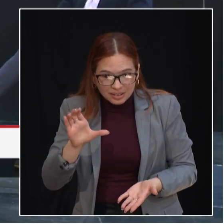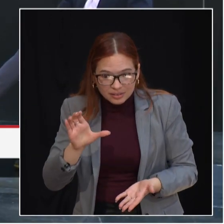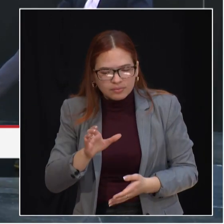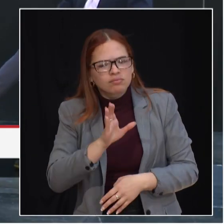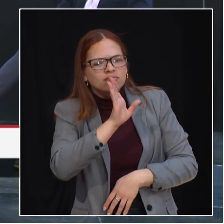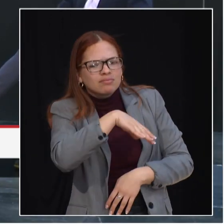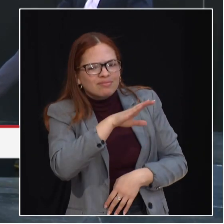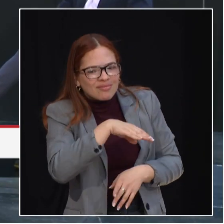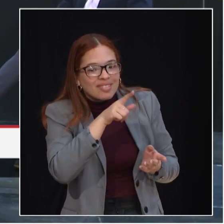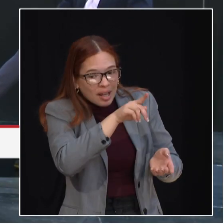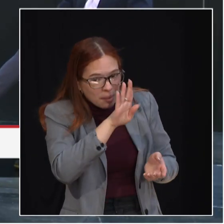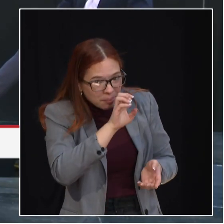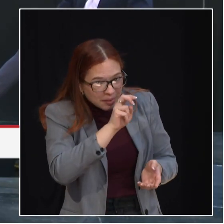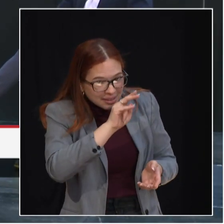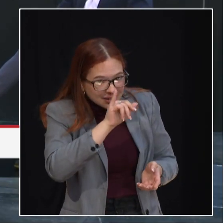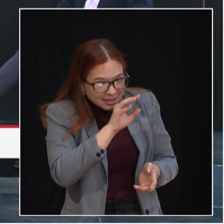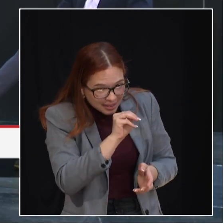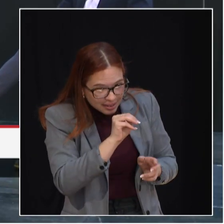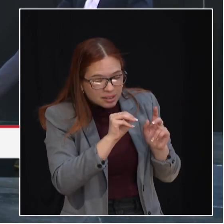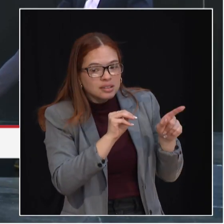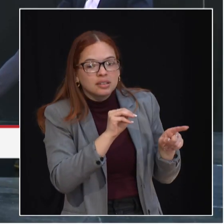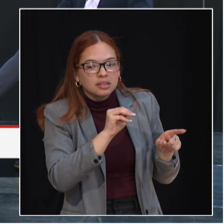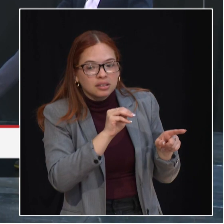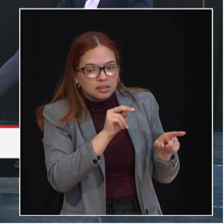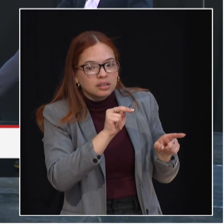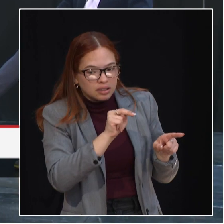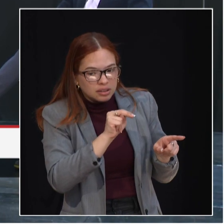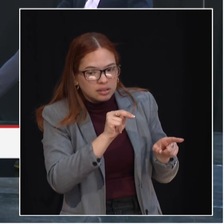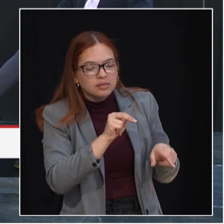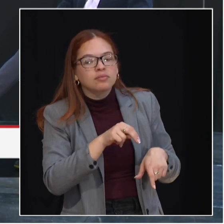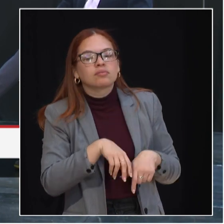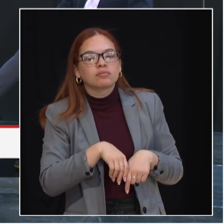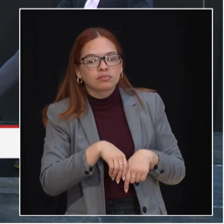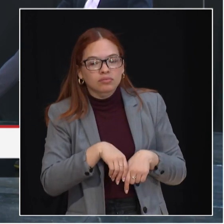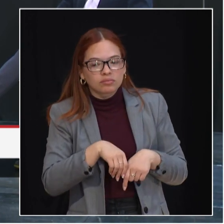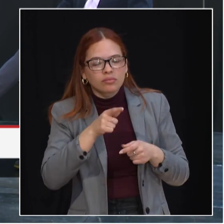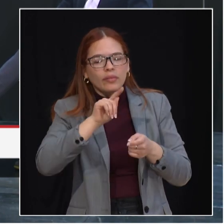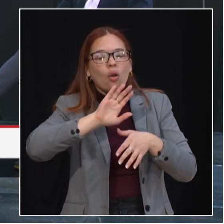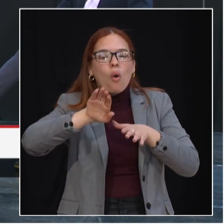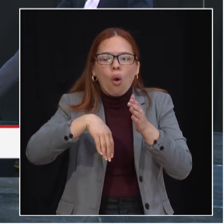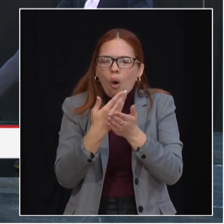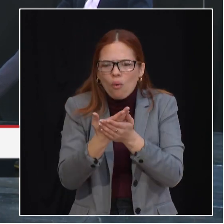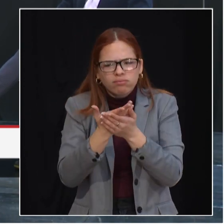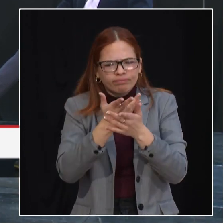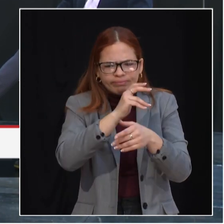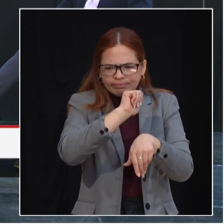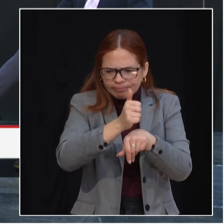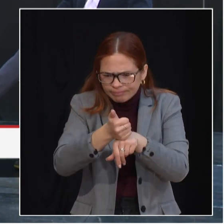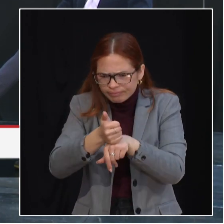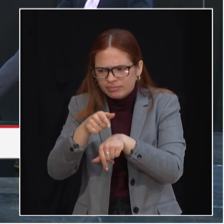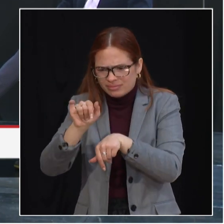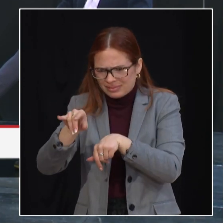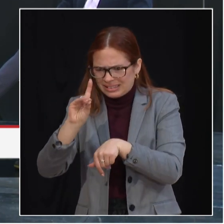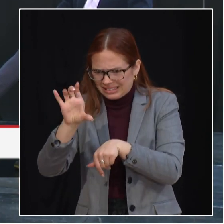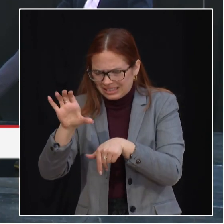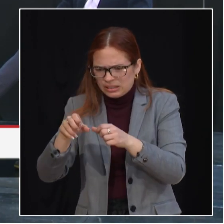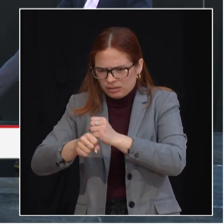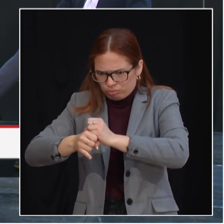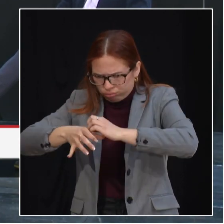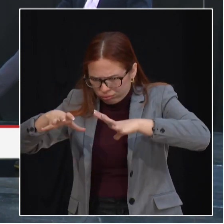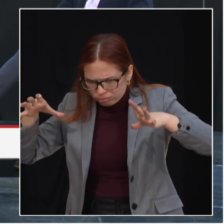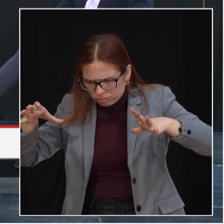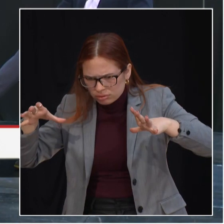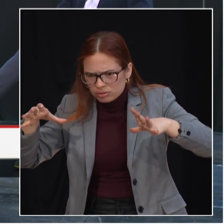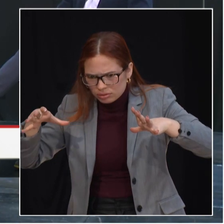both Virtue and your company as well, Quadrant Strategies, you all are based here and expanded here and were able to use Vitality Fund for that